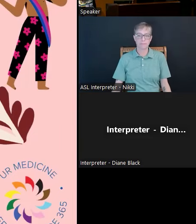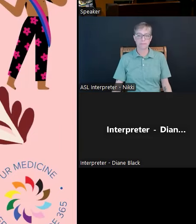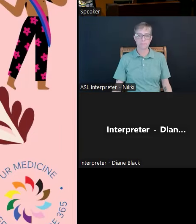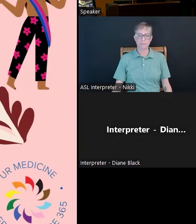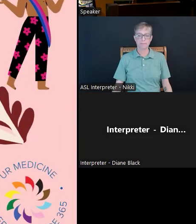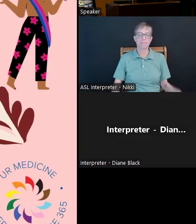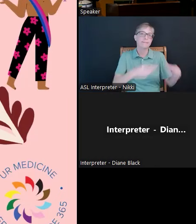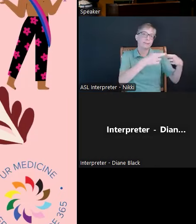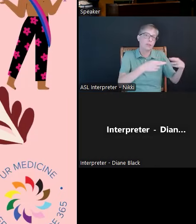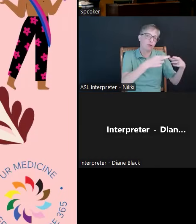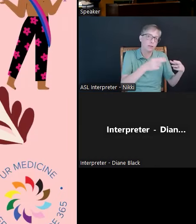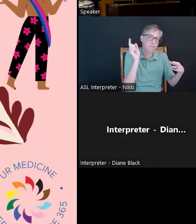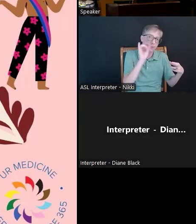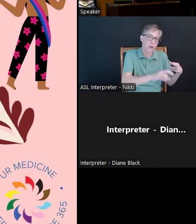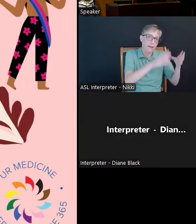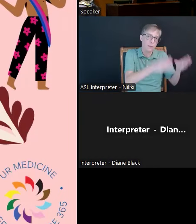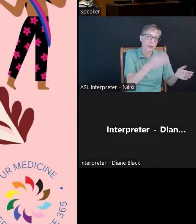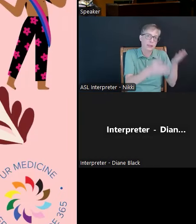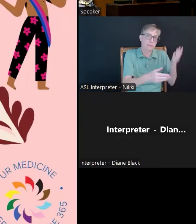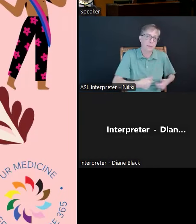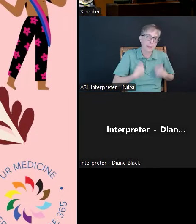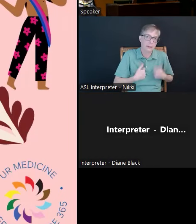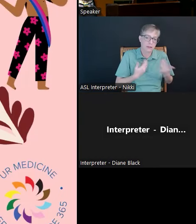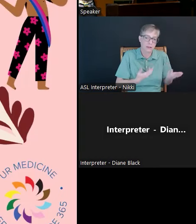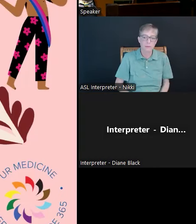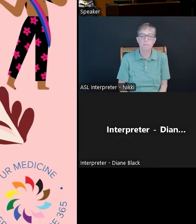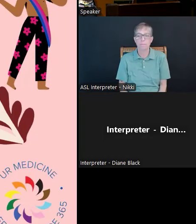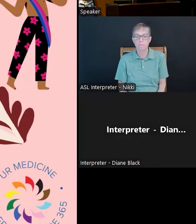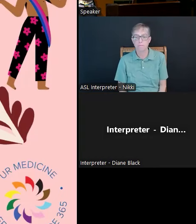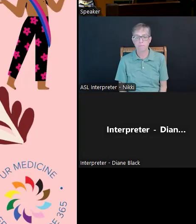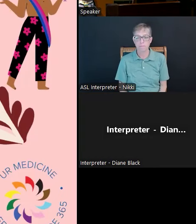region where this individual potentially lives.